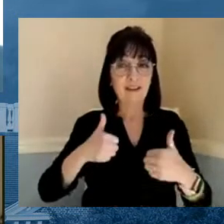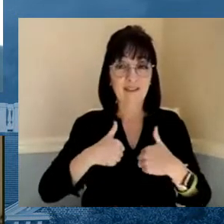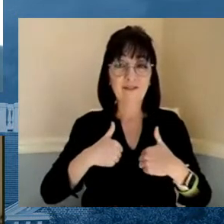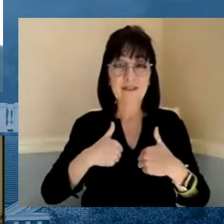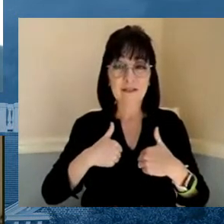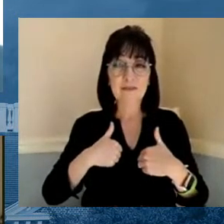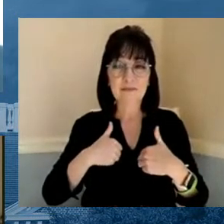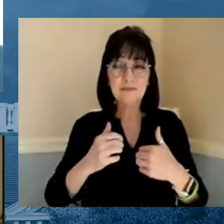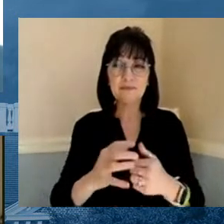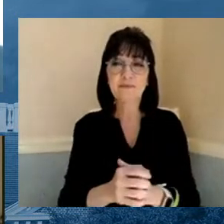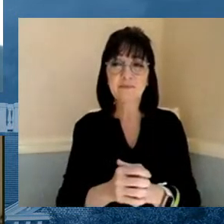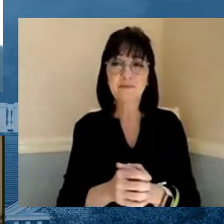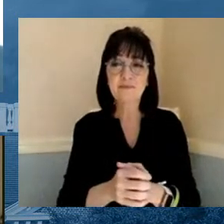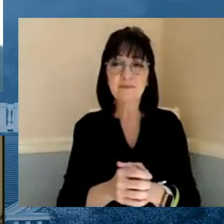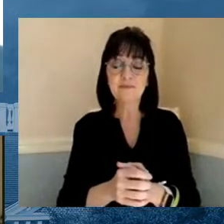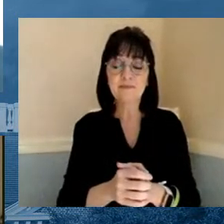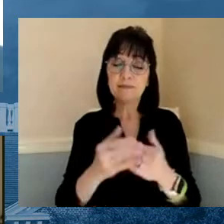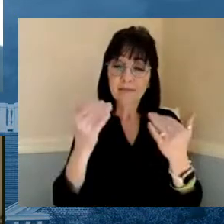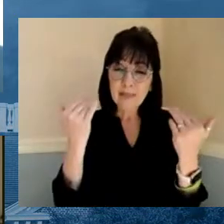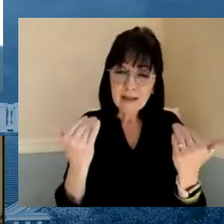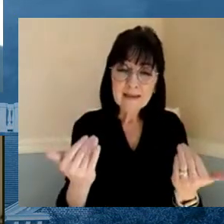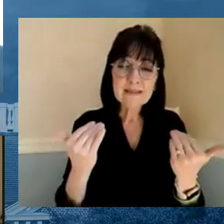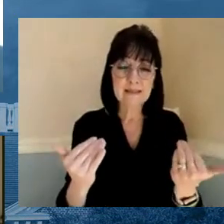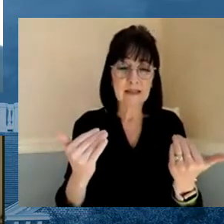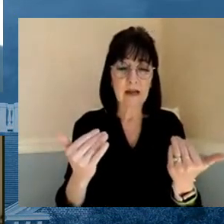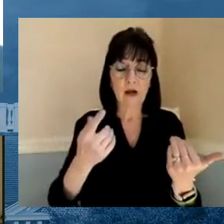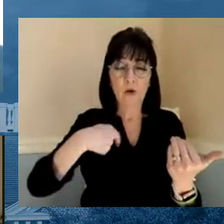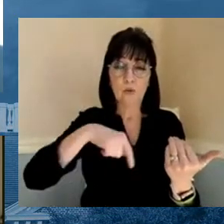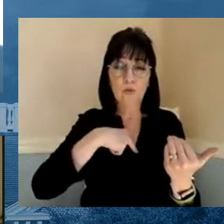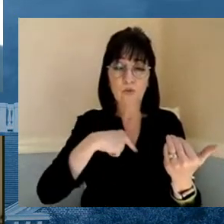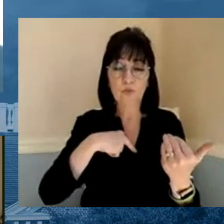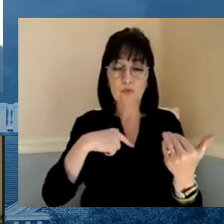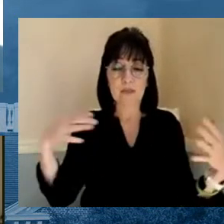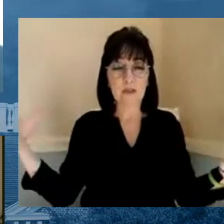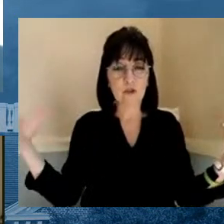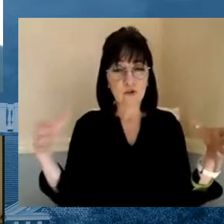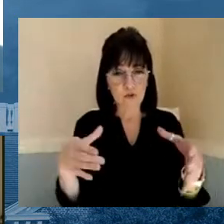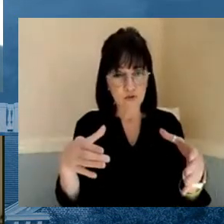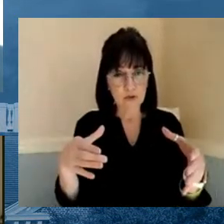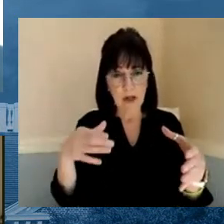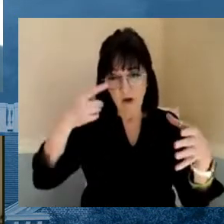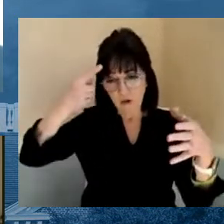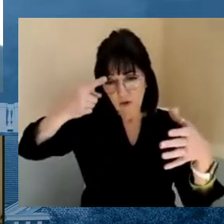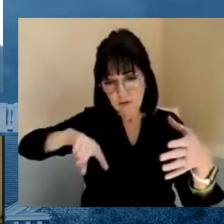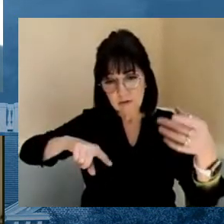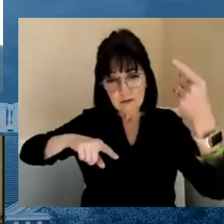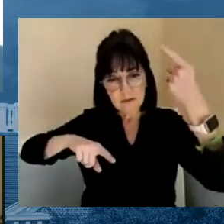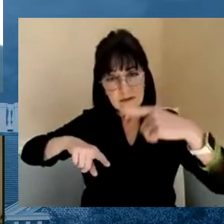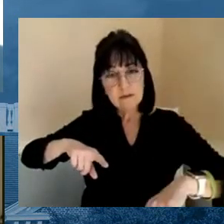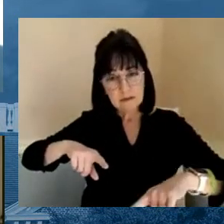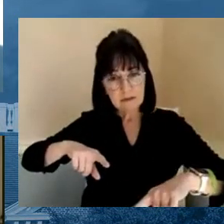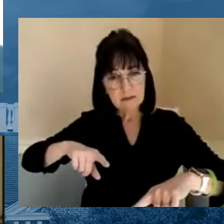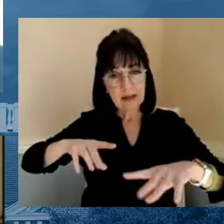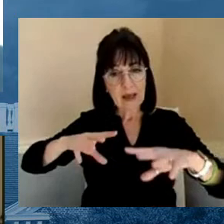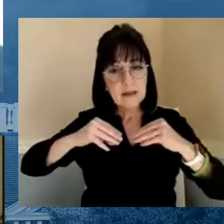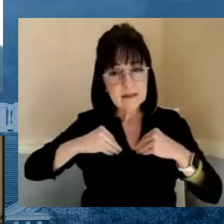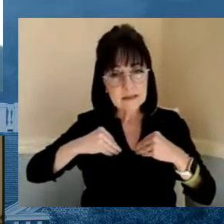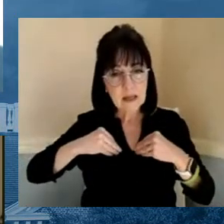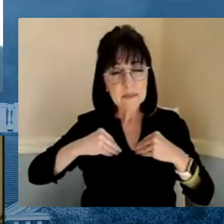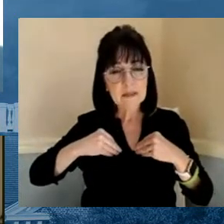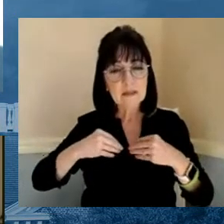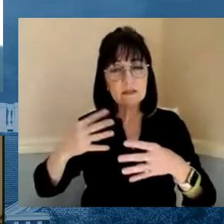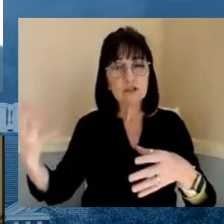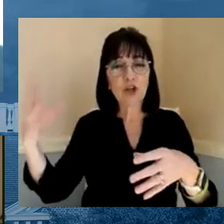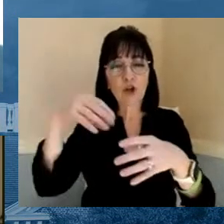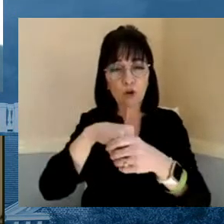With us coming together and believing in acceptance and inclusion, we can continue to provide these opportunities. And